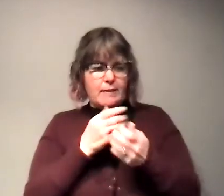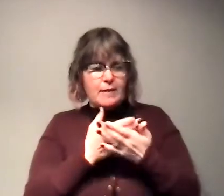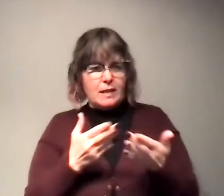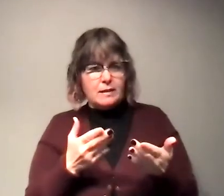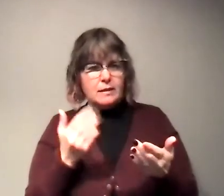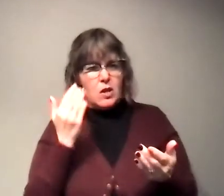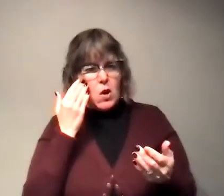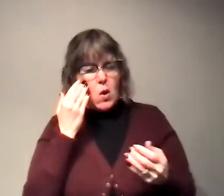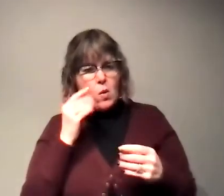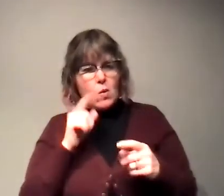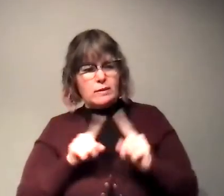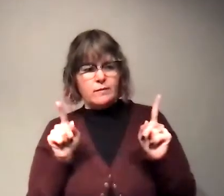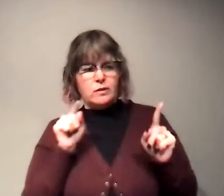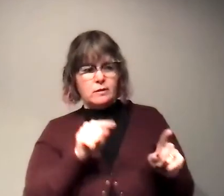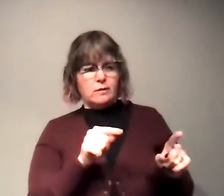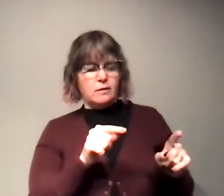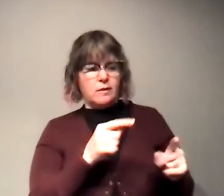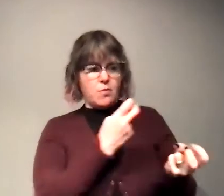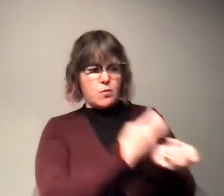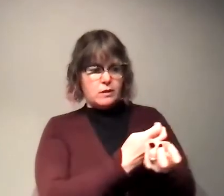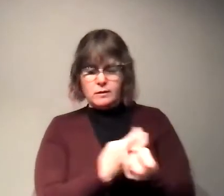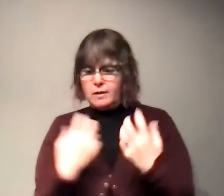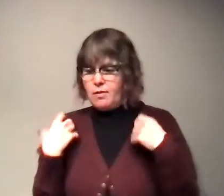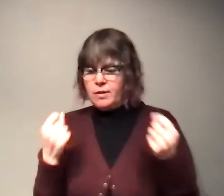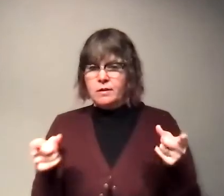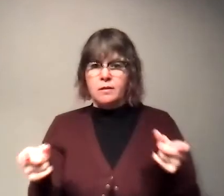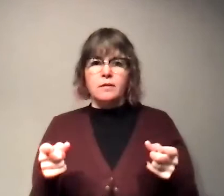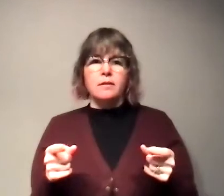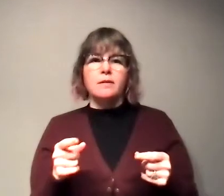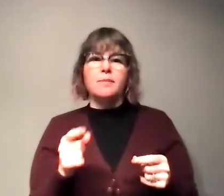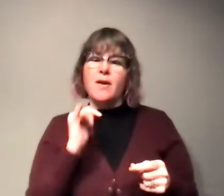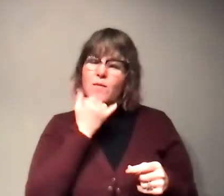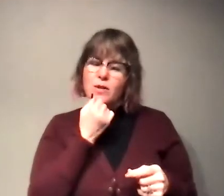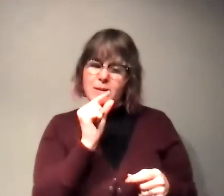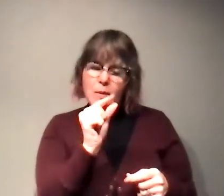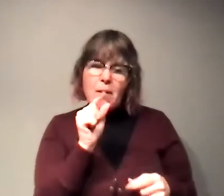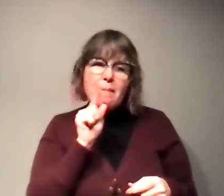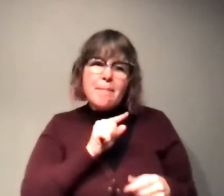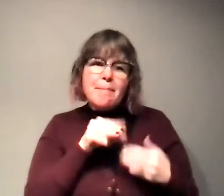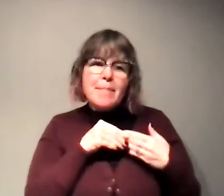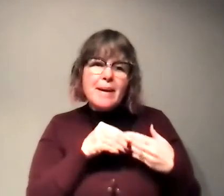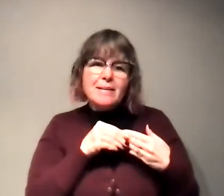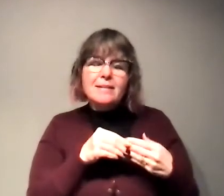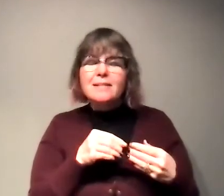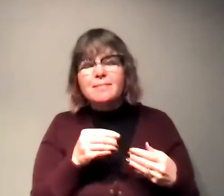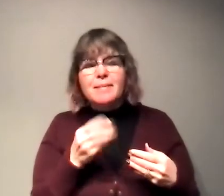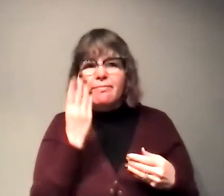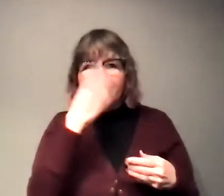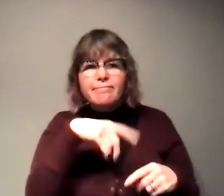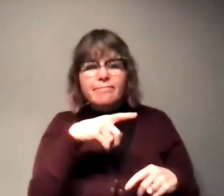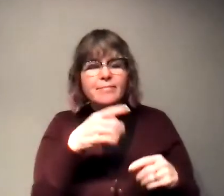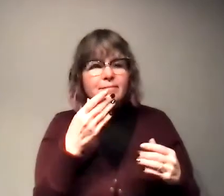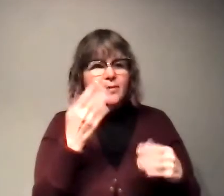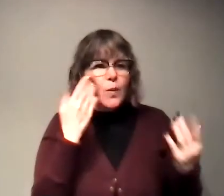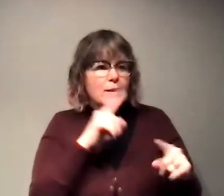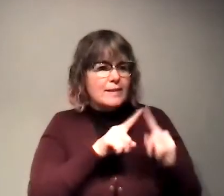tell the difference between. Unfortunately, when there are tiny pieces of plastic, for example, they may not be able to tell the difference between